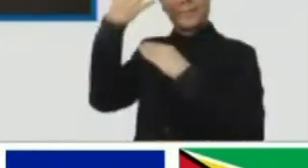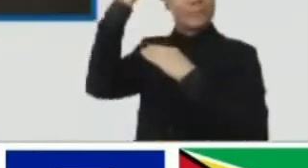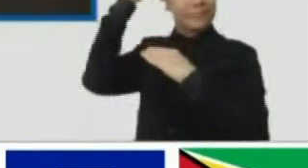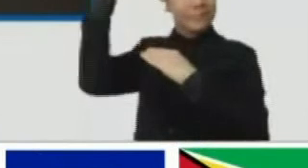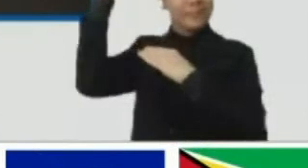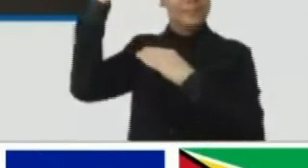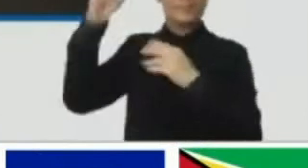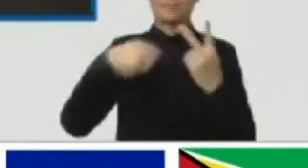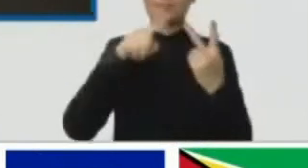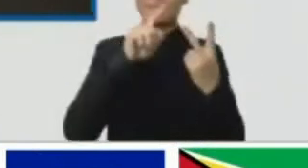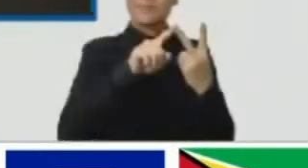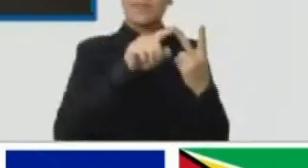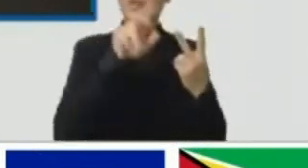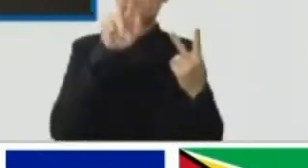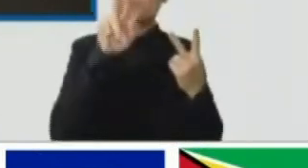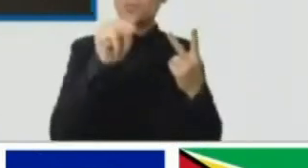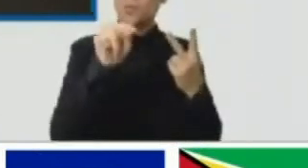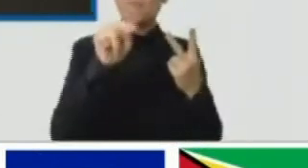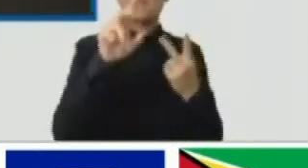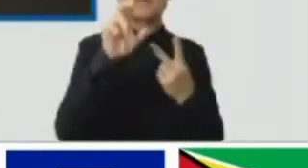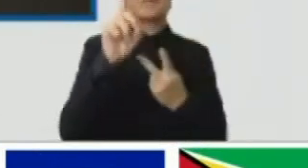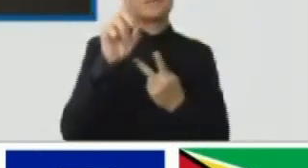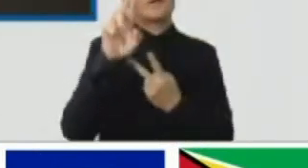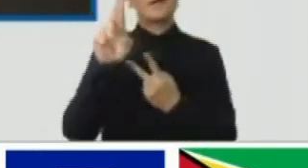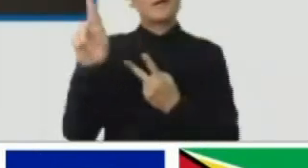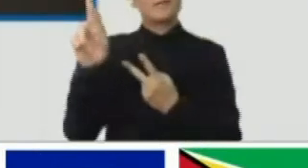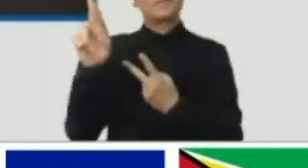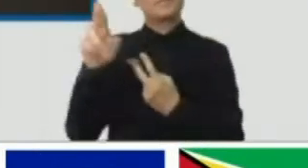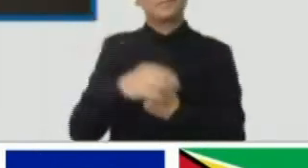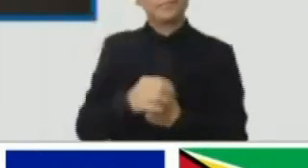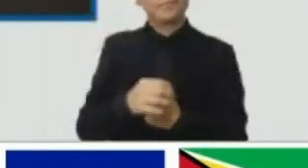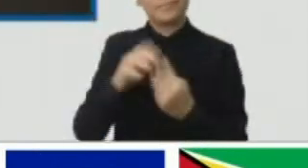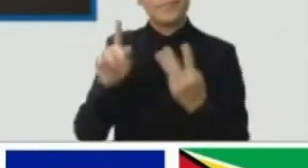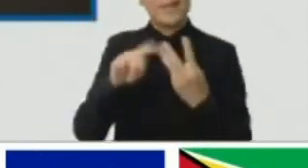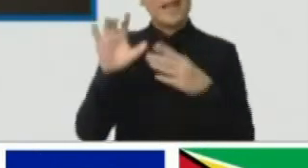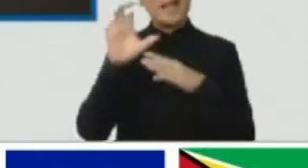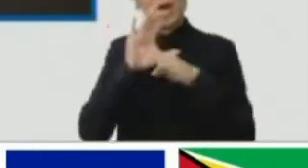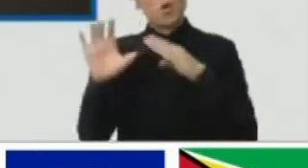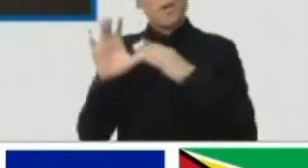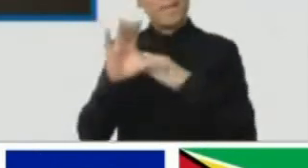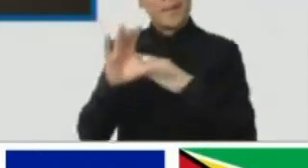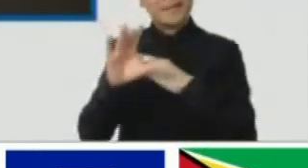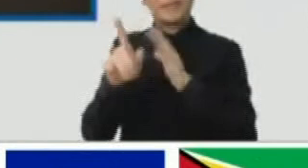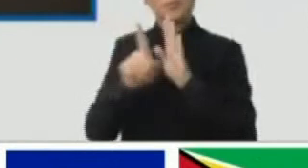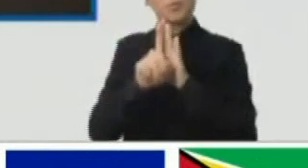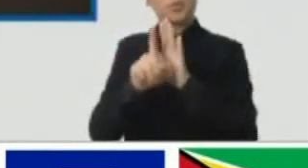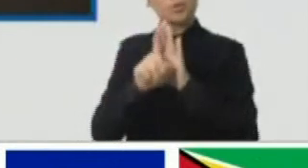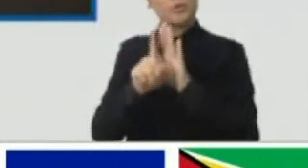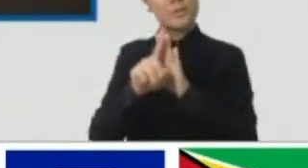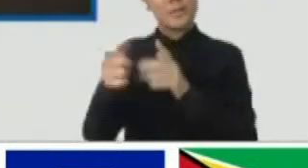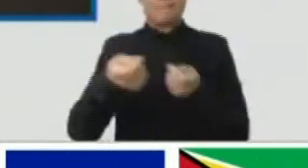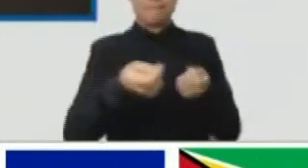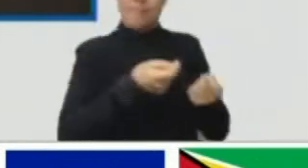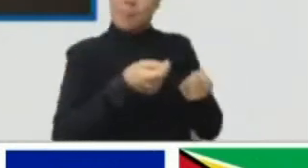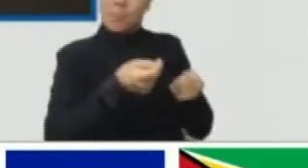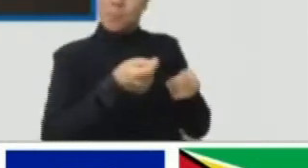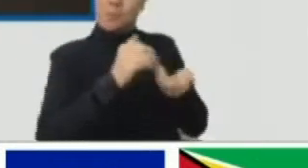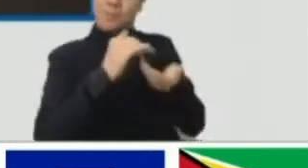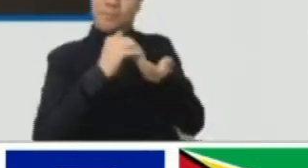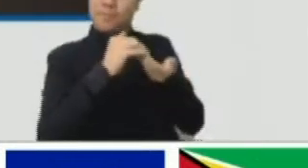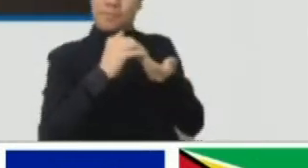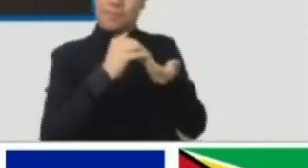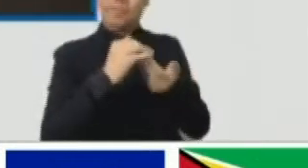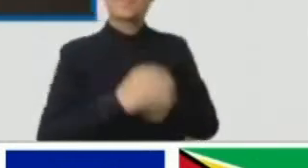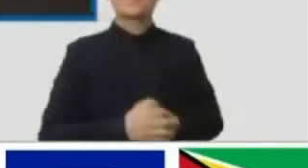Reduction and the Caribbean Disaster Emergency Management Agency. And so it is only fitting that at this time we hear from the